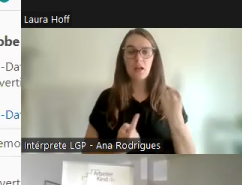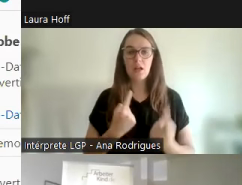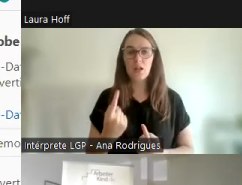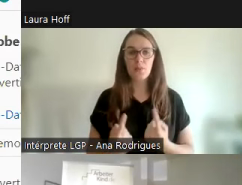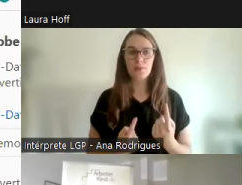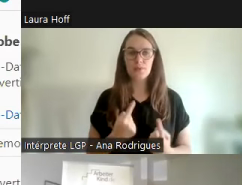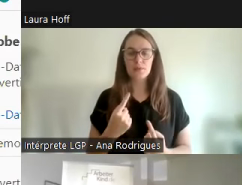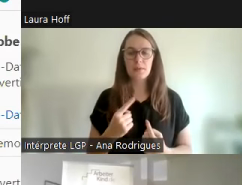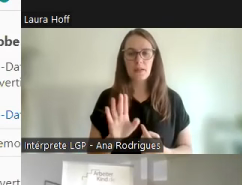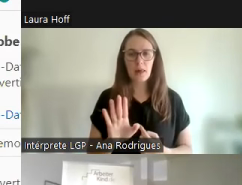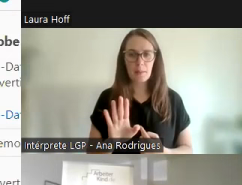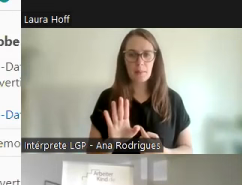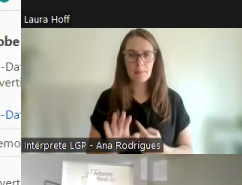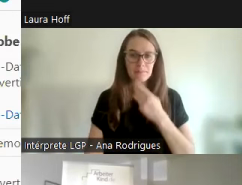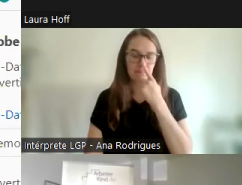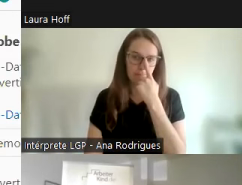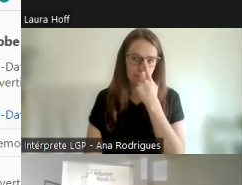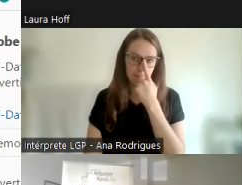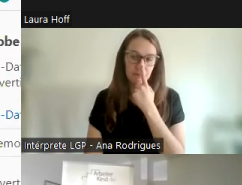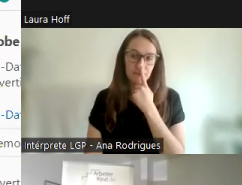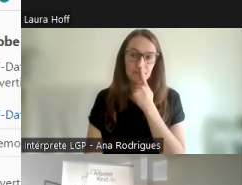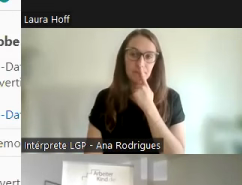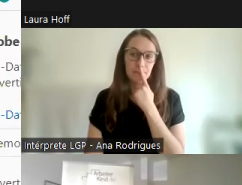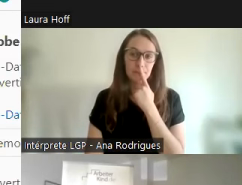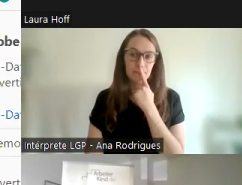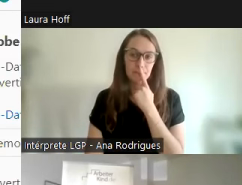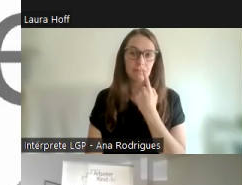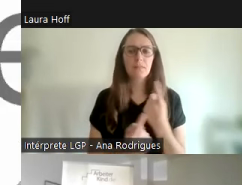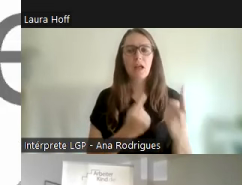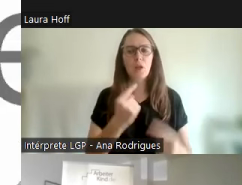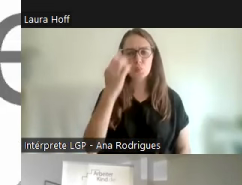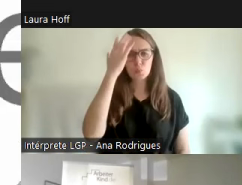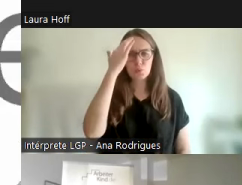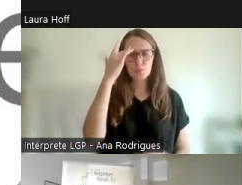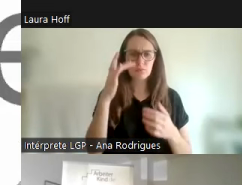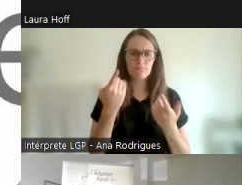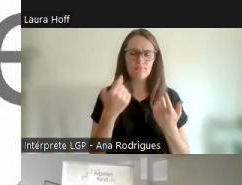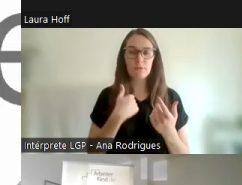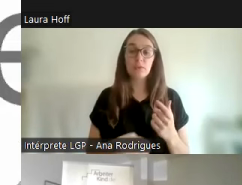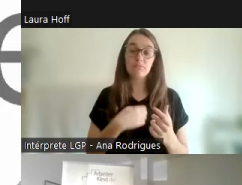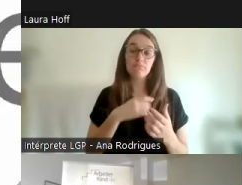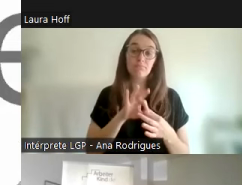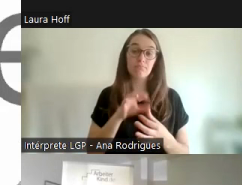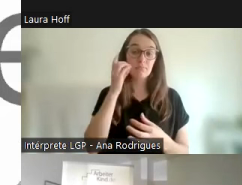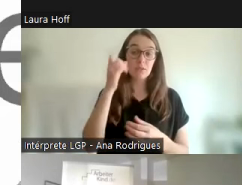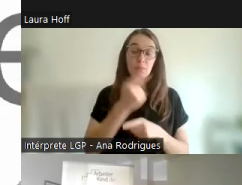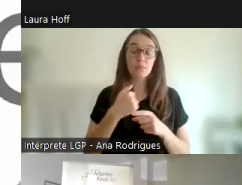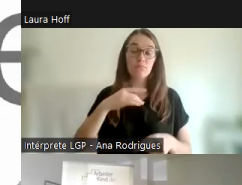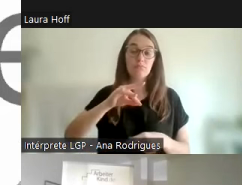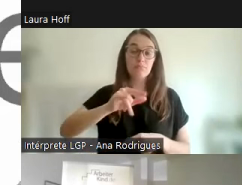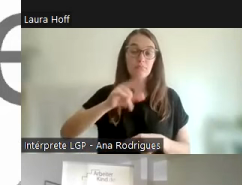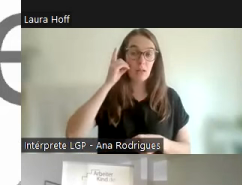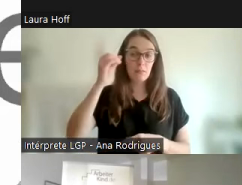okay, let me see. I will present some numbers that are obviously from Germany because we are active in Germany. So I